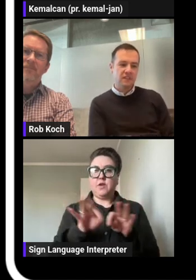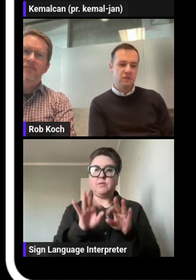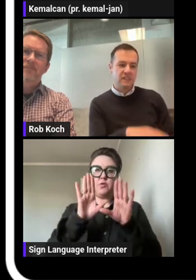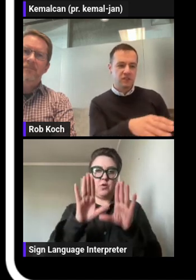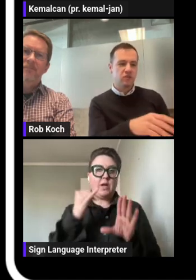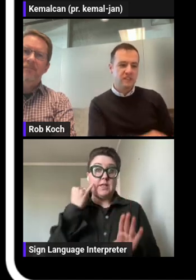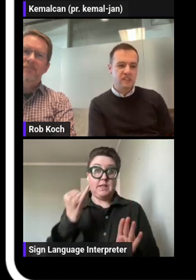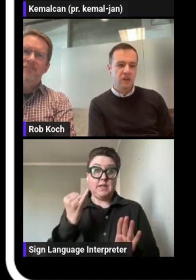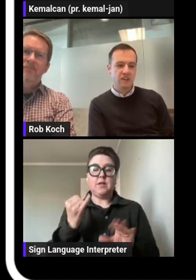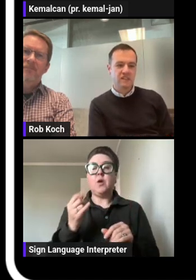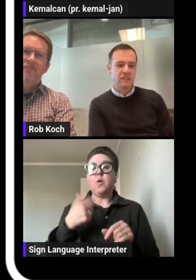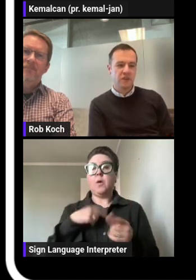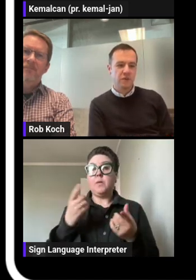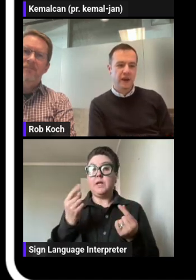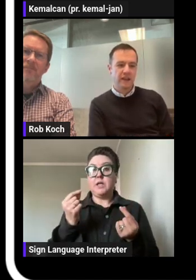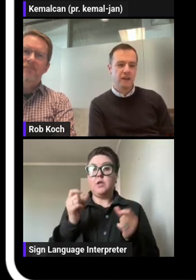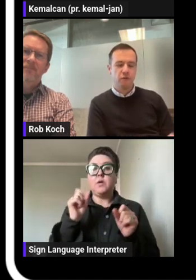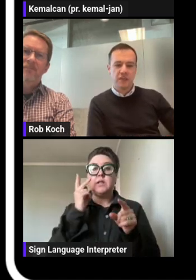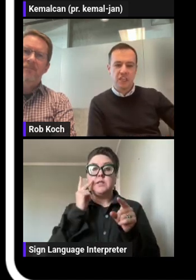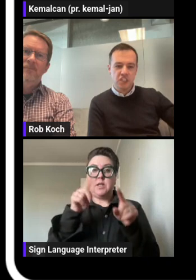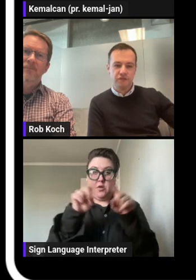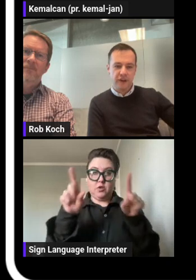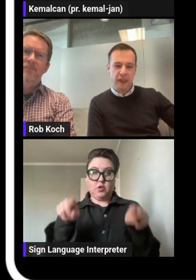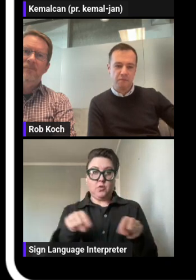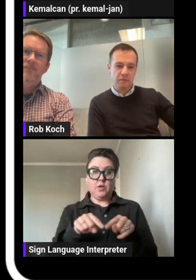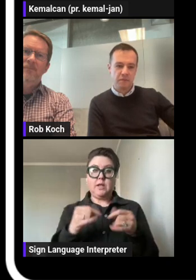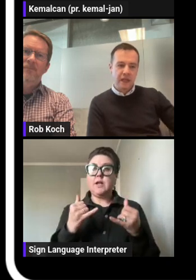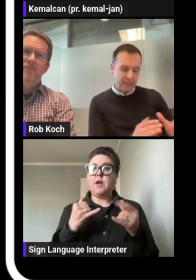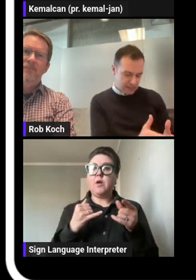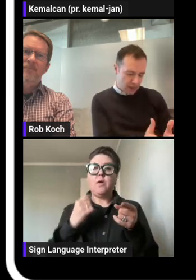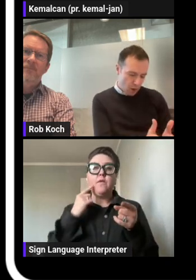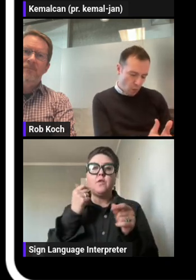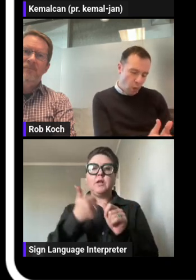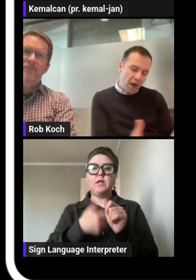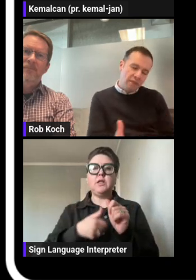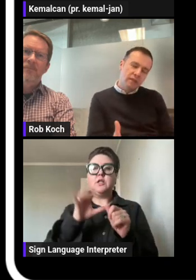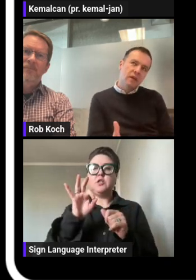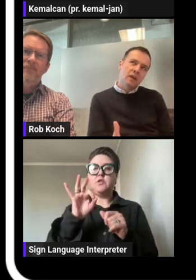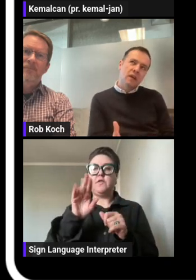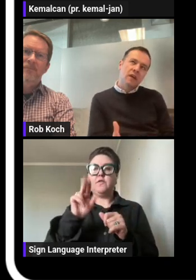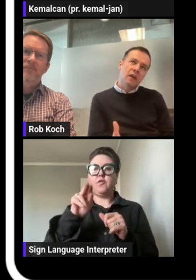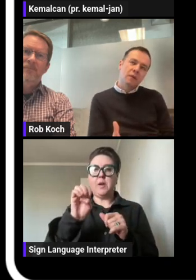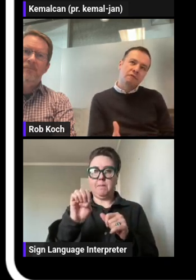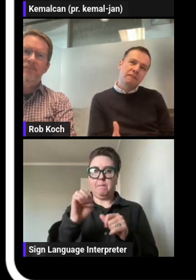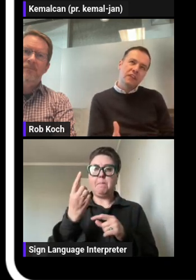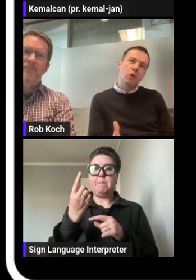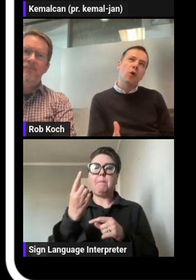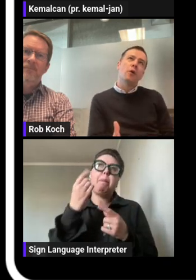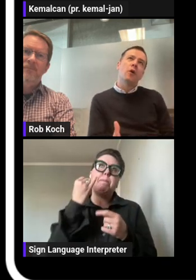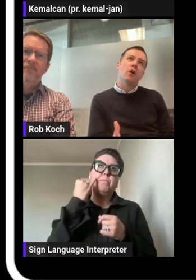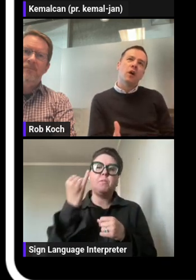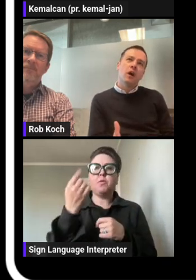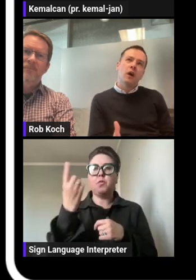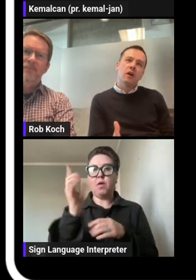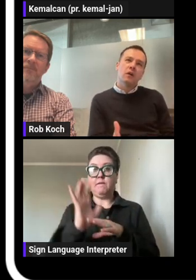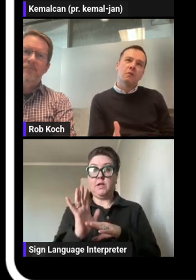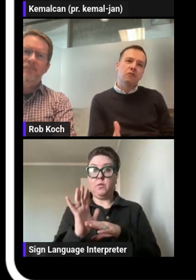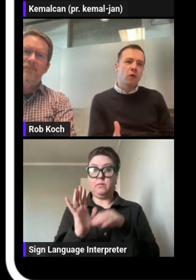What we did was, as you can see on the screen right now, for each frame, let's say one video,